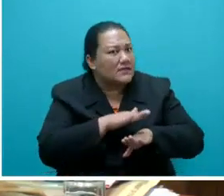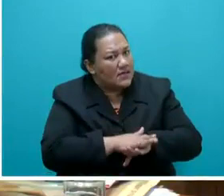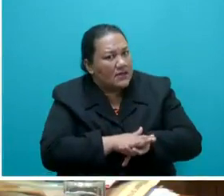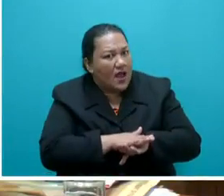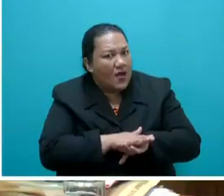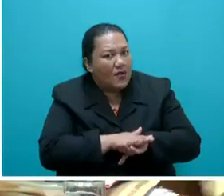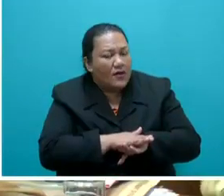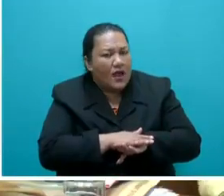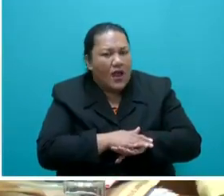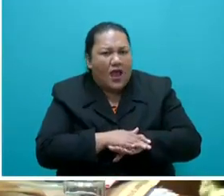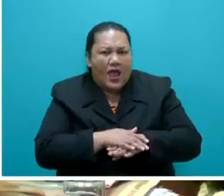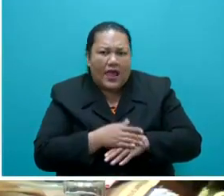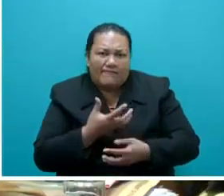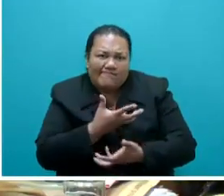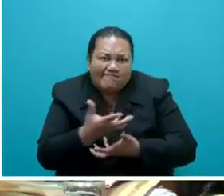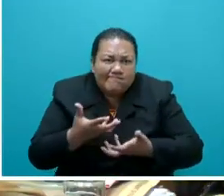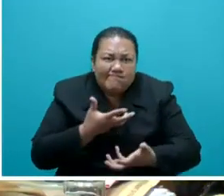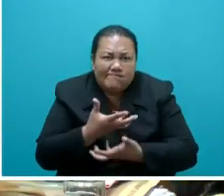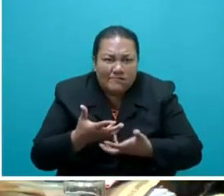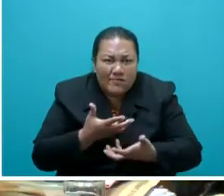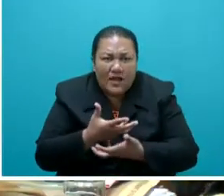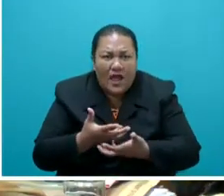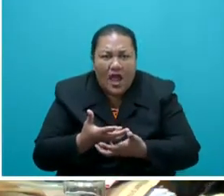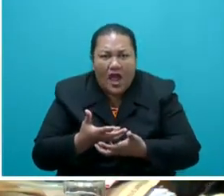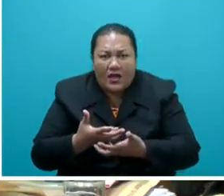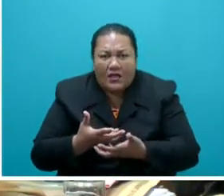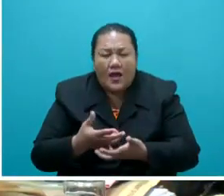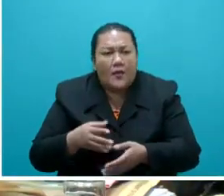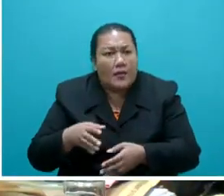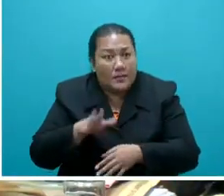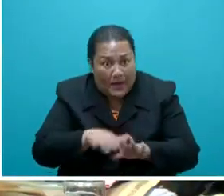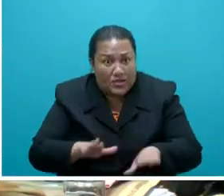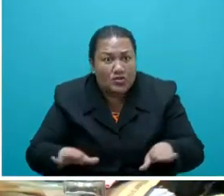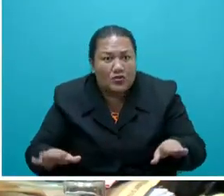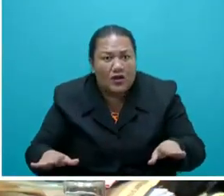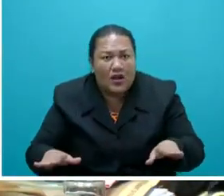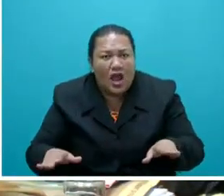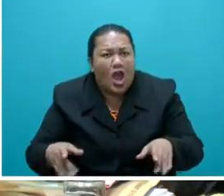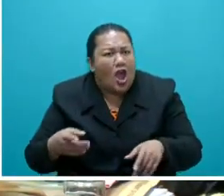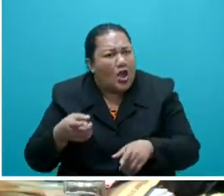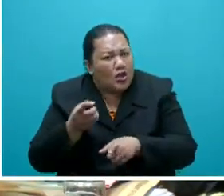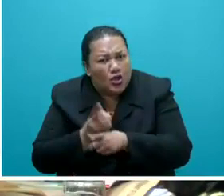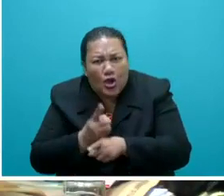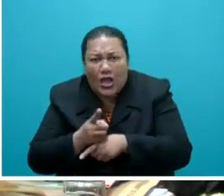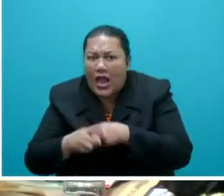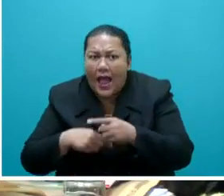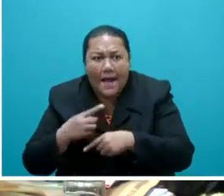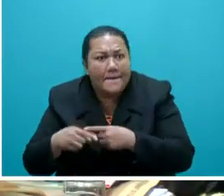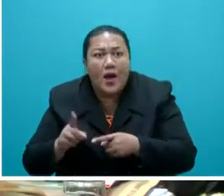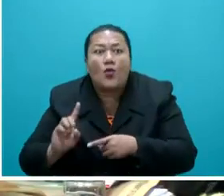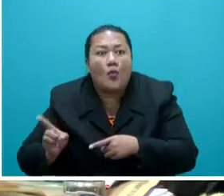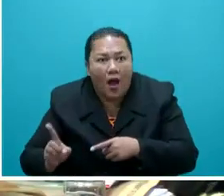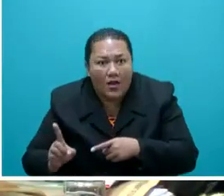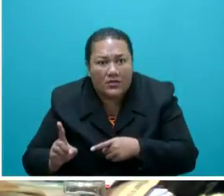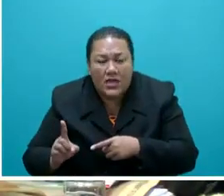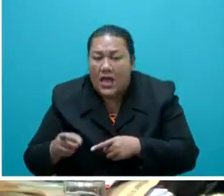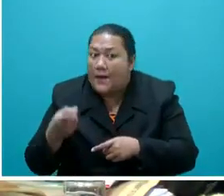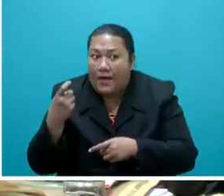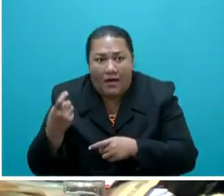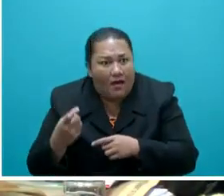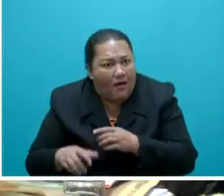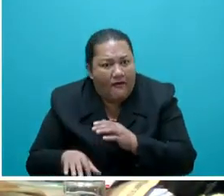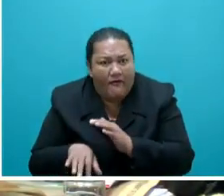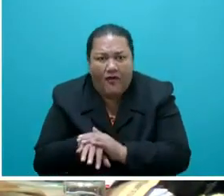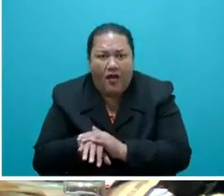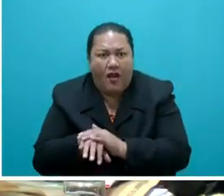to be cautious always about their safety when in school or when outside the house, telling our 18-year-old child at